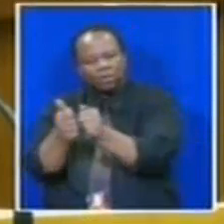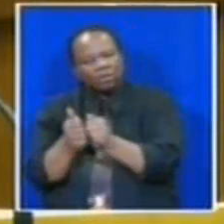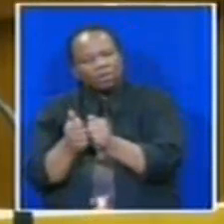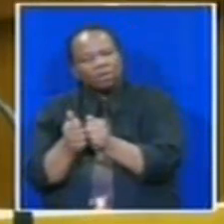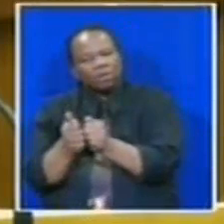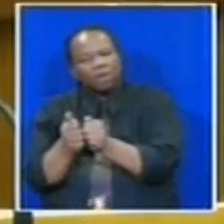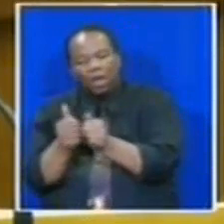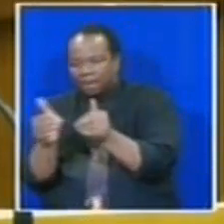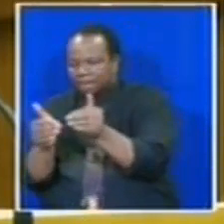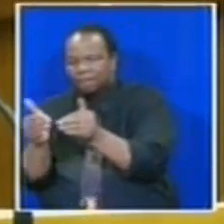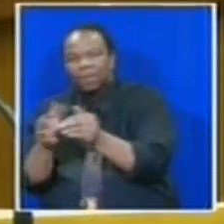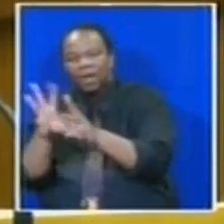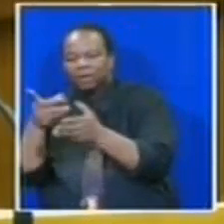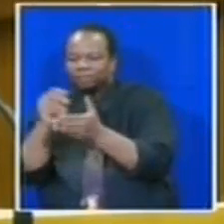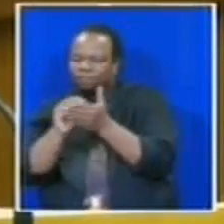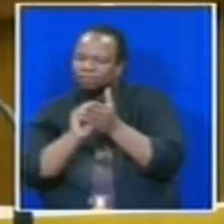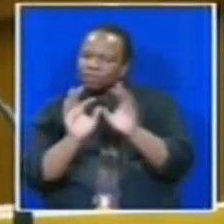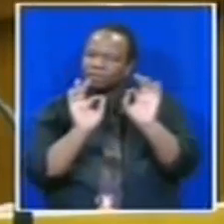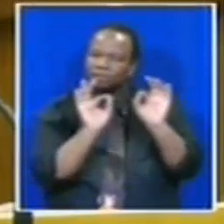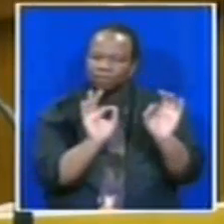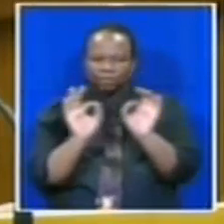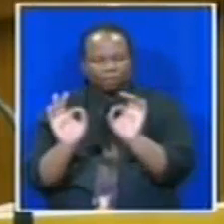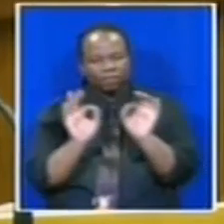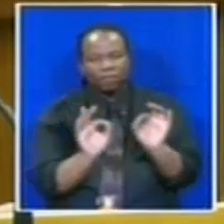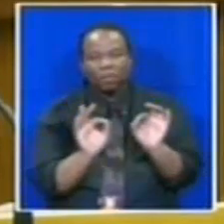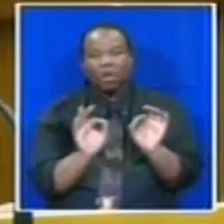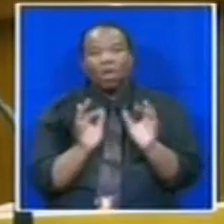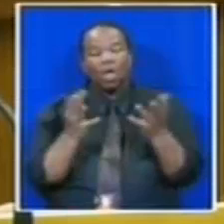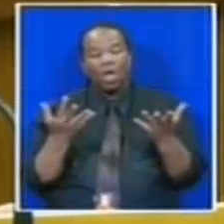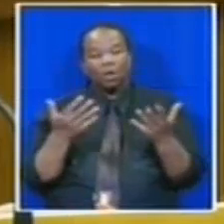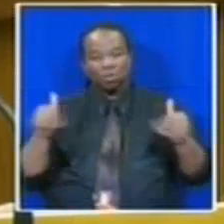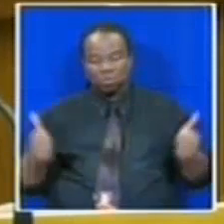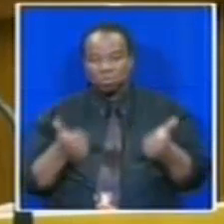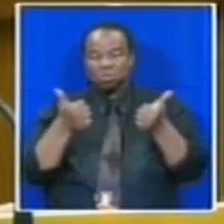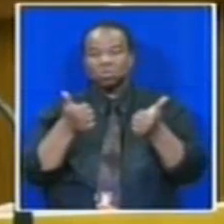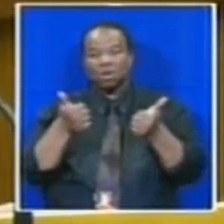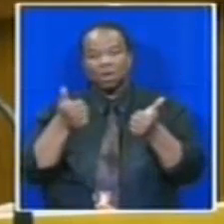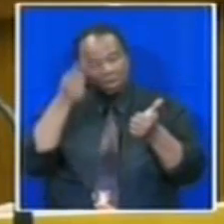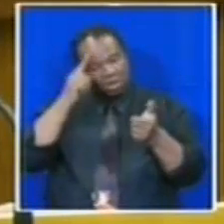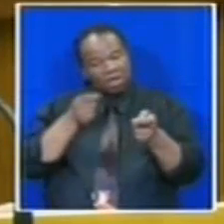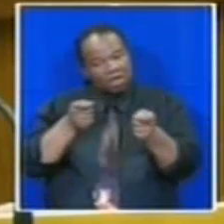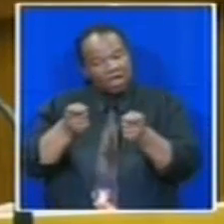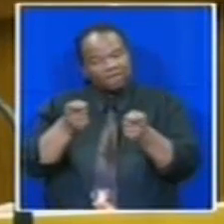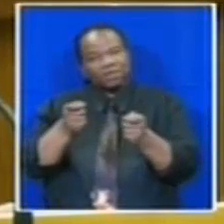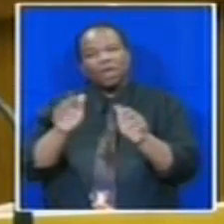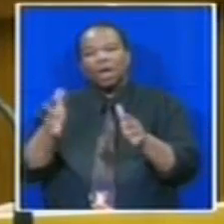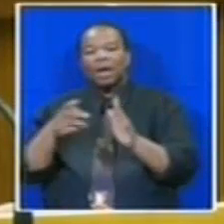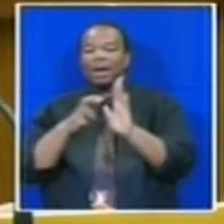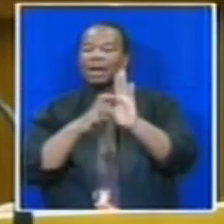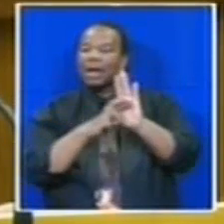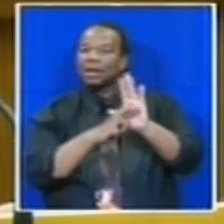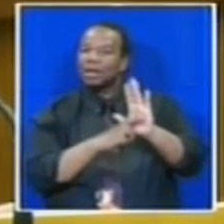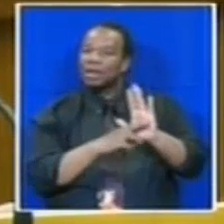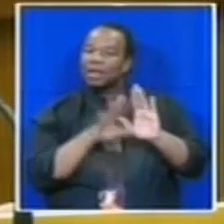rationalization, and consolidation, and more particularly, improved governance. The guidelines include development of a